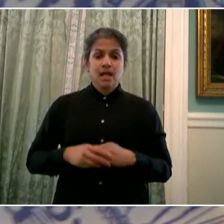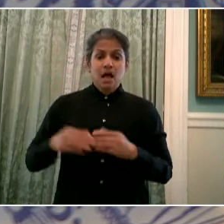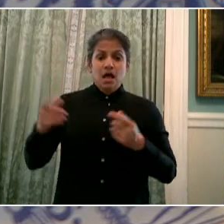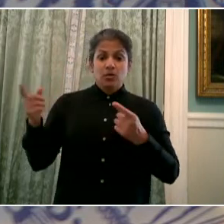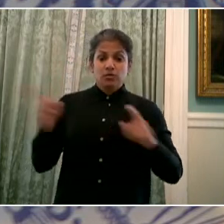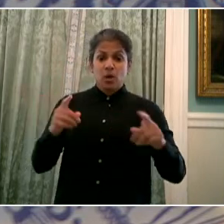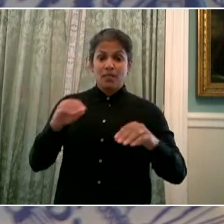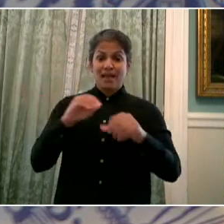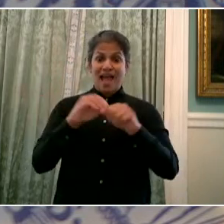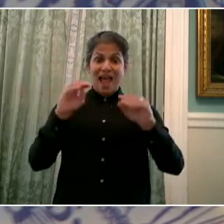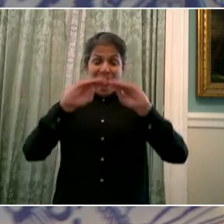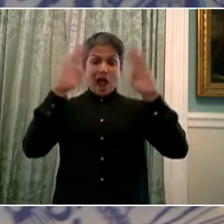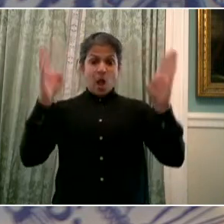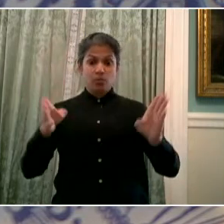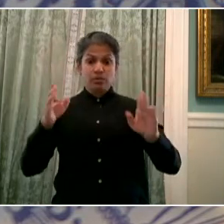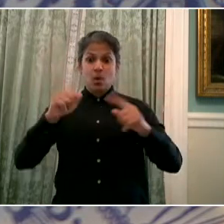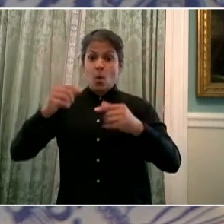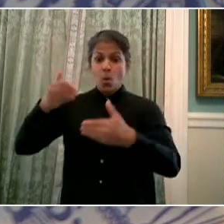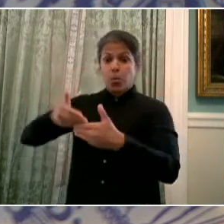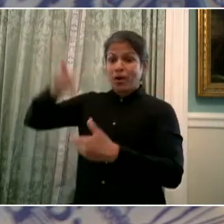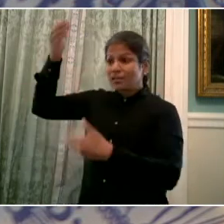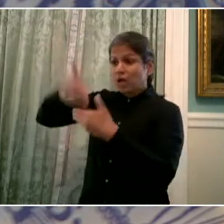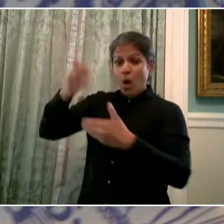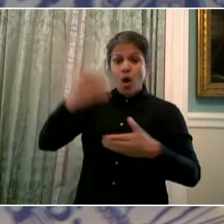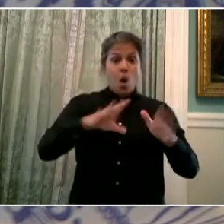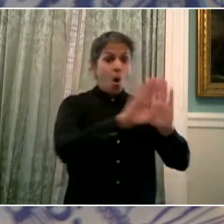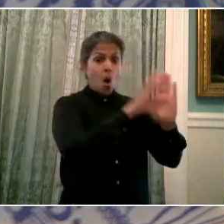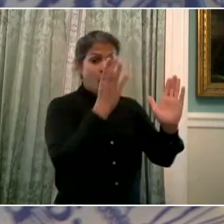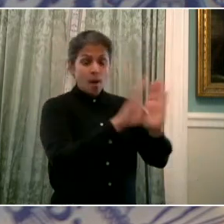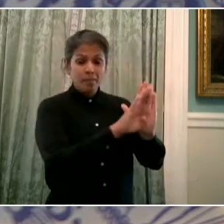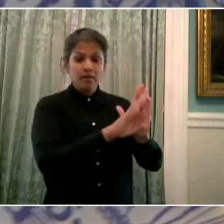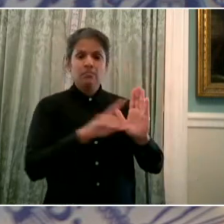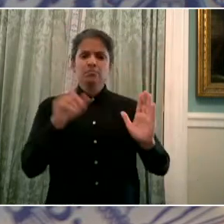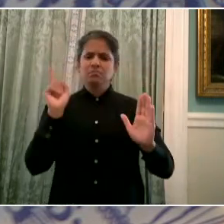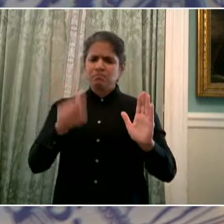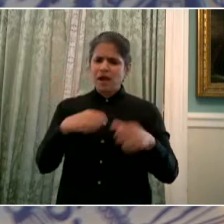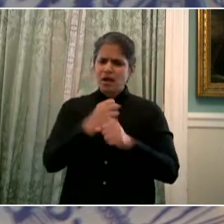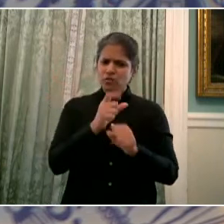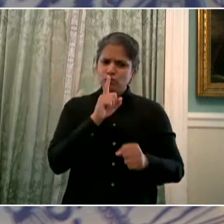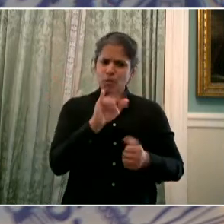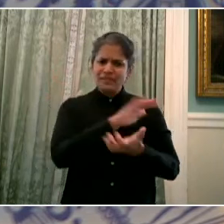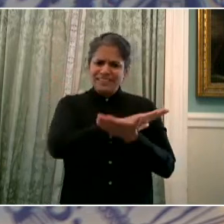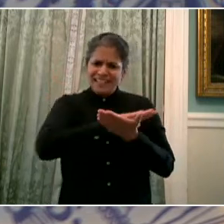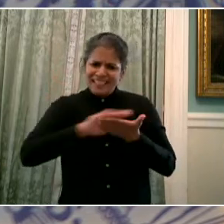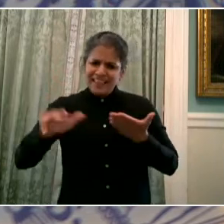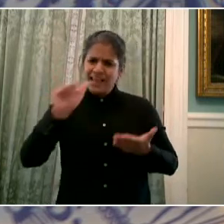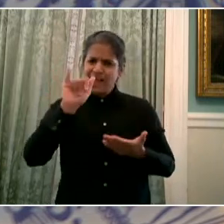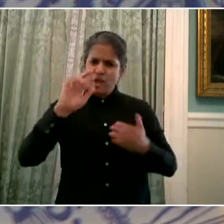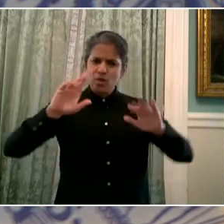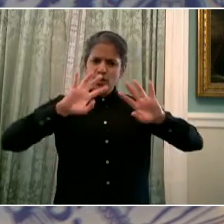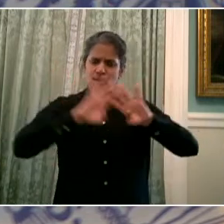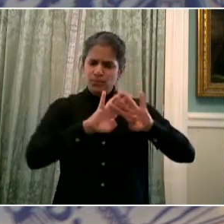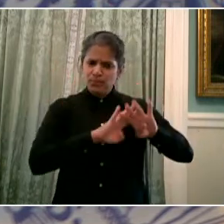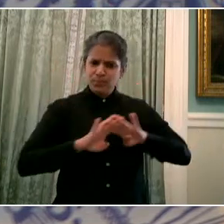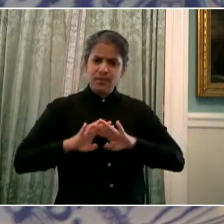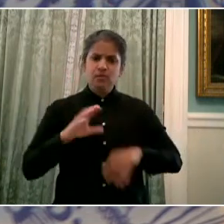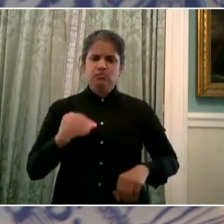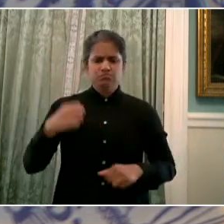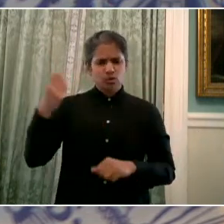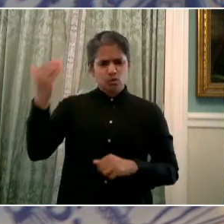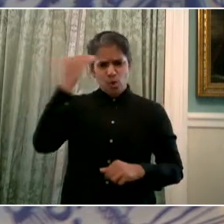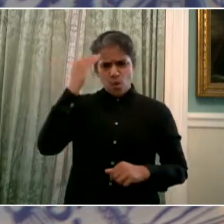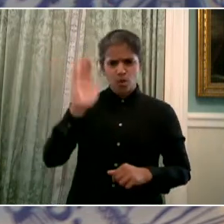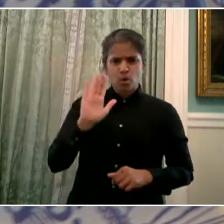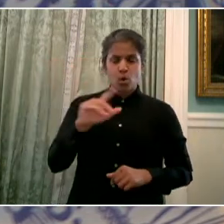if possible. And certainly, last but not least, know your risk and your risk factors. We need you to check on your loved ones,